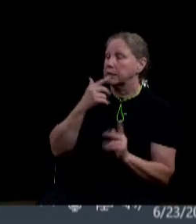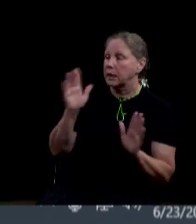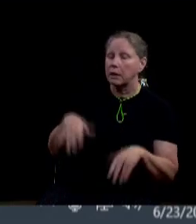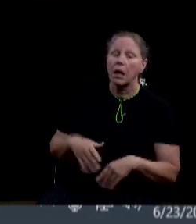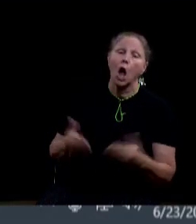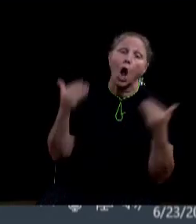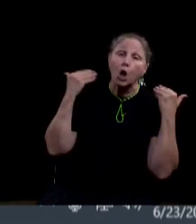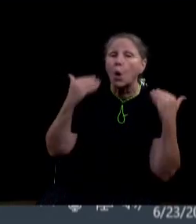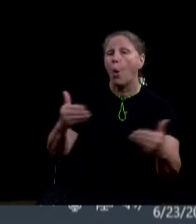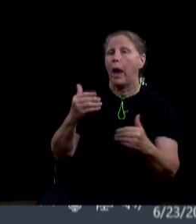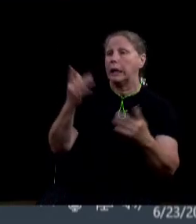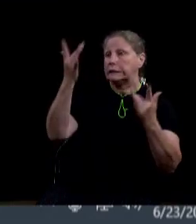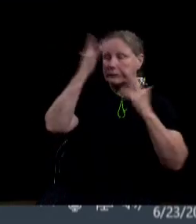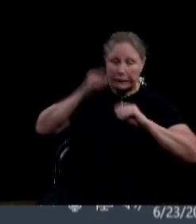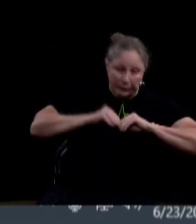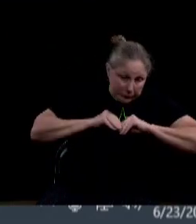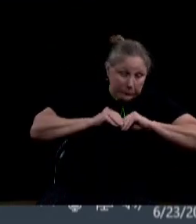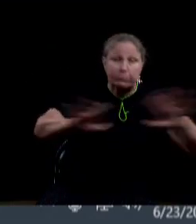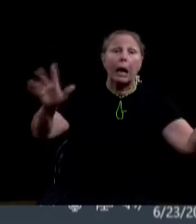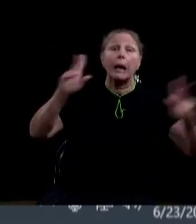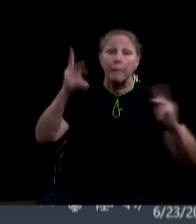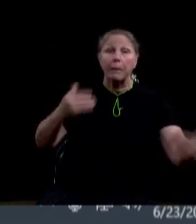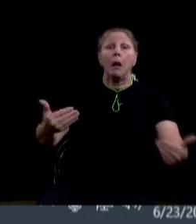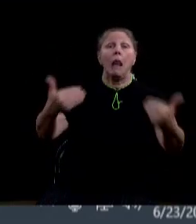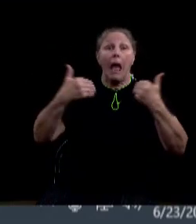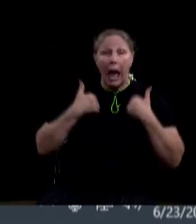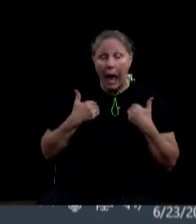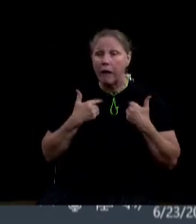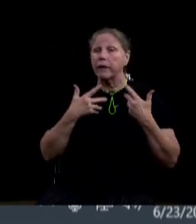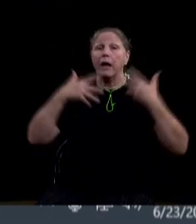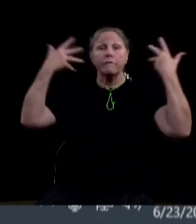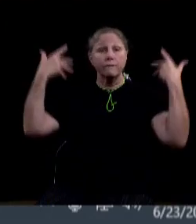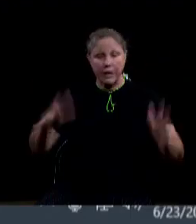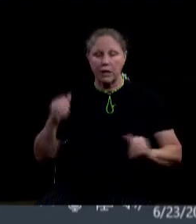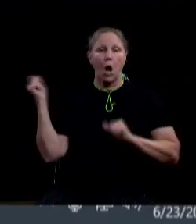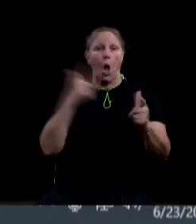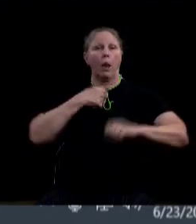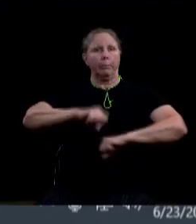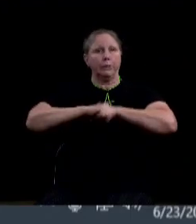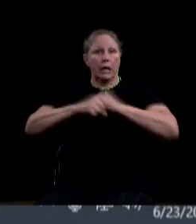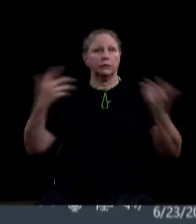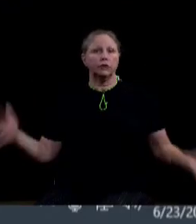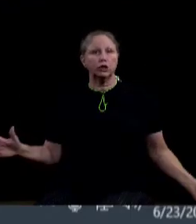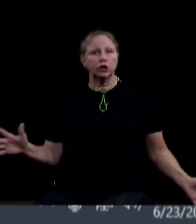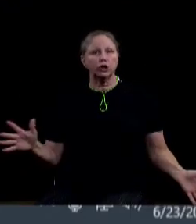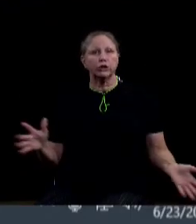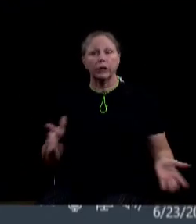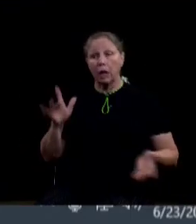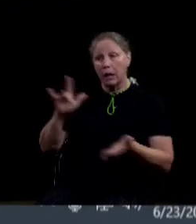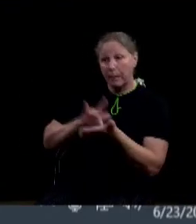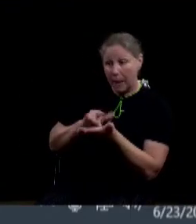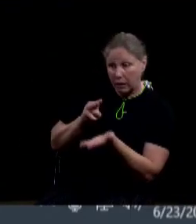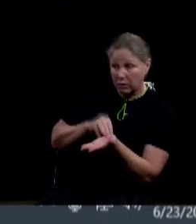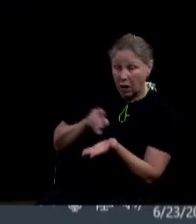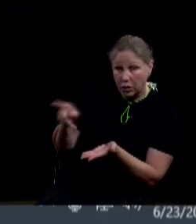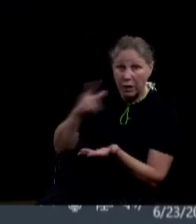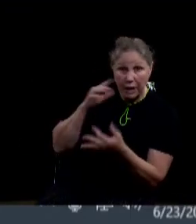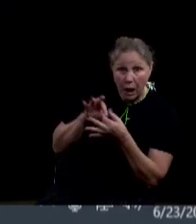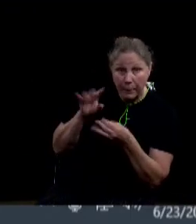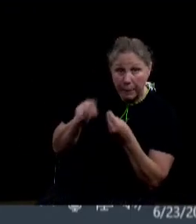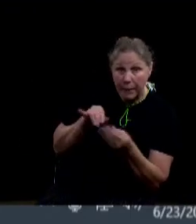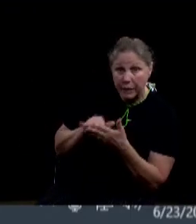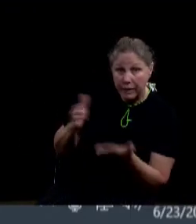it. As a medical professional, do you have any commentary on the herd immunity theory that I've heard